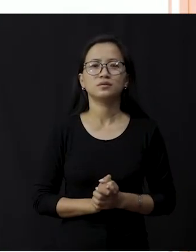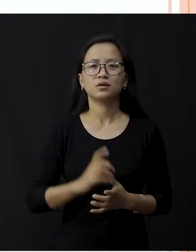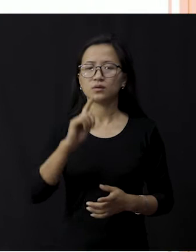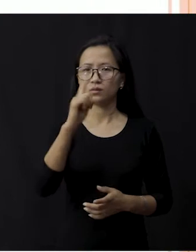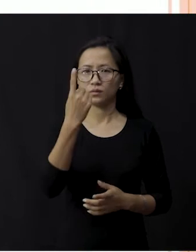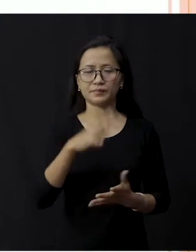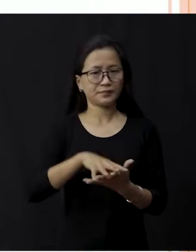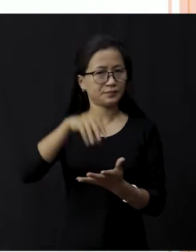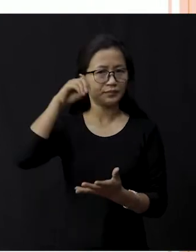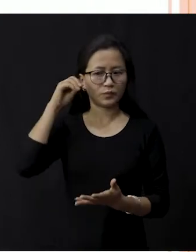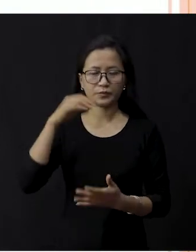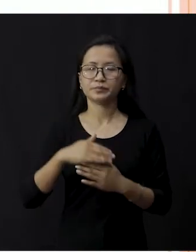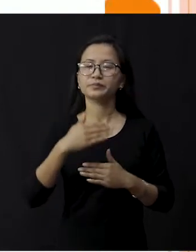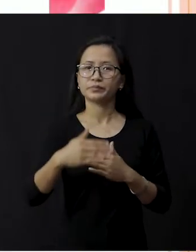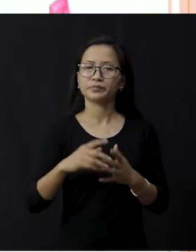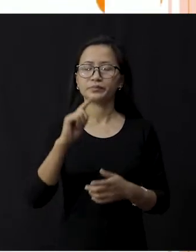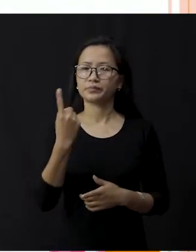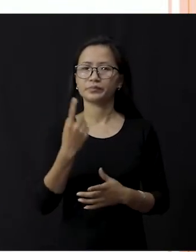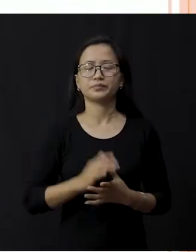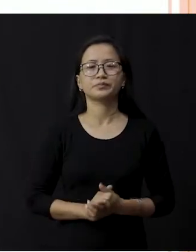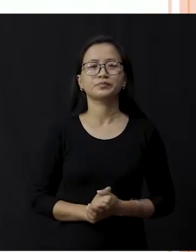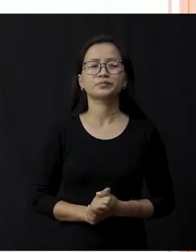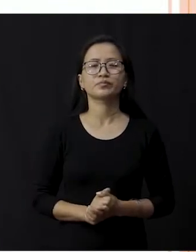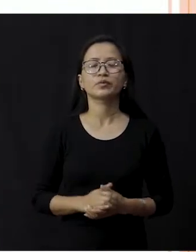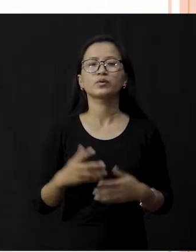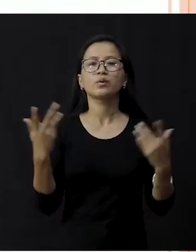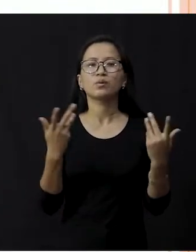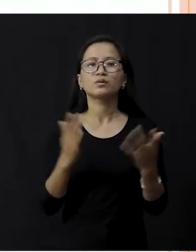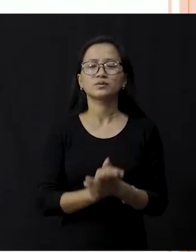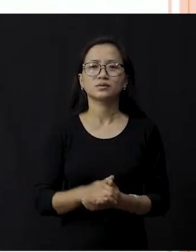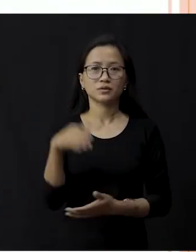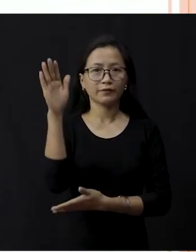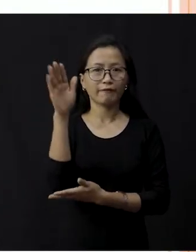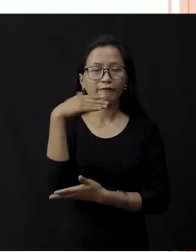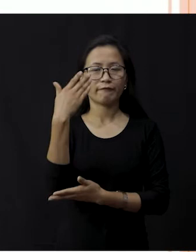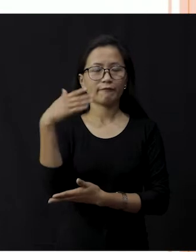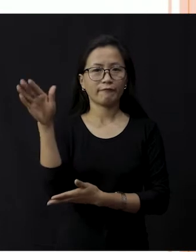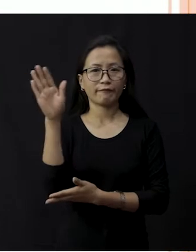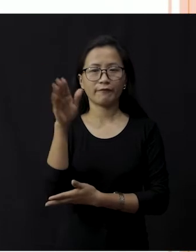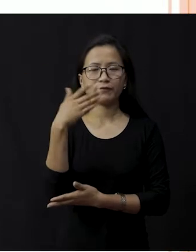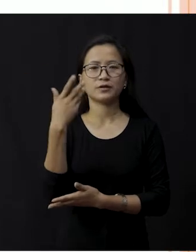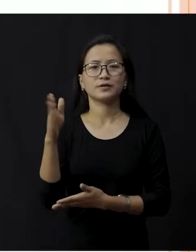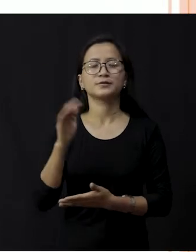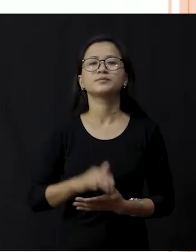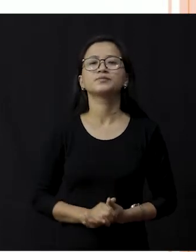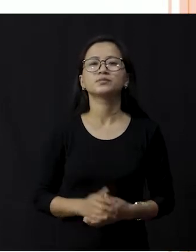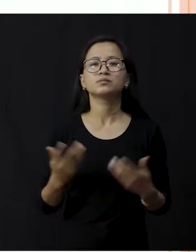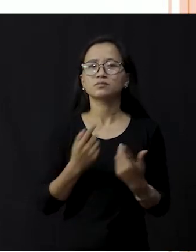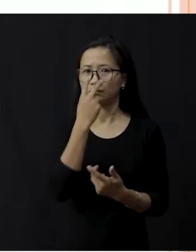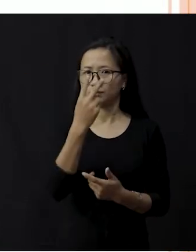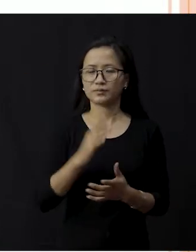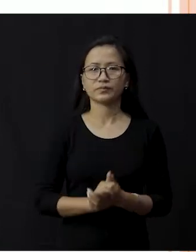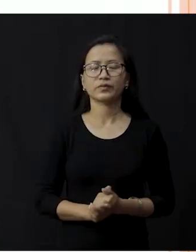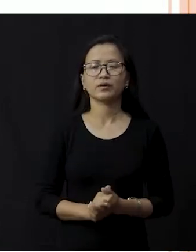one by one. All right. Okay. So what is this? What is this?